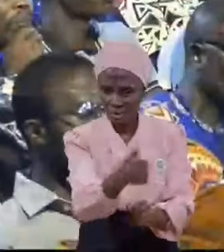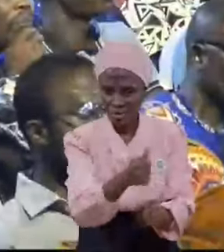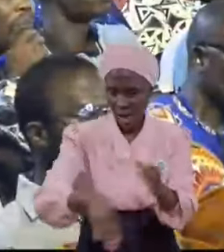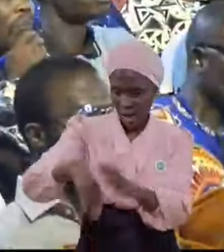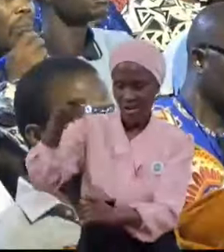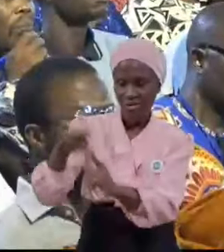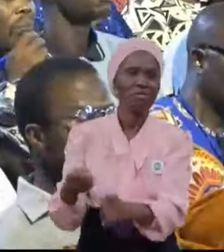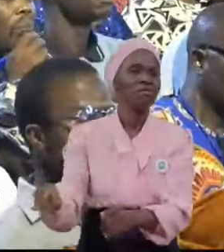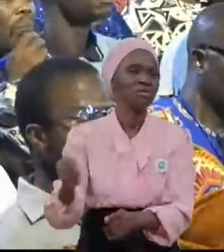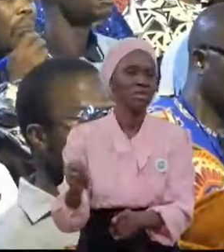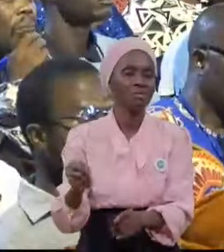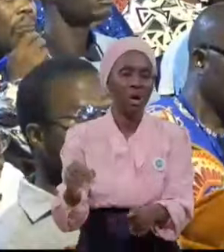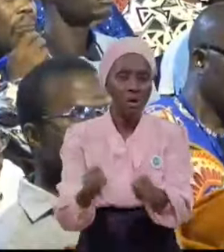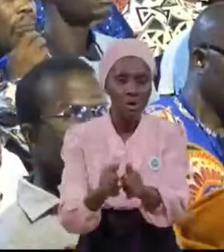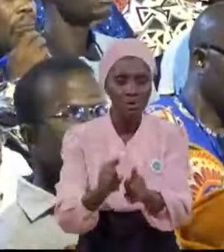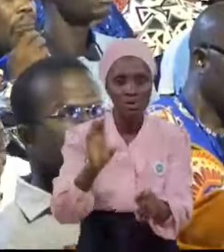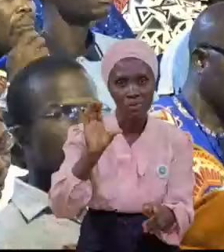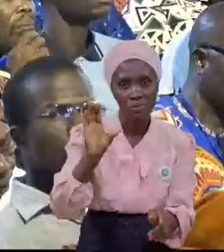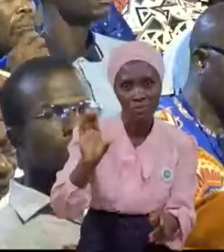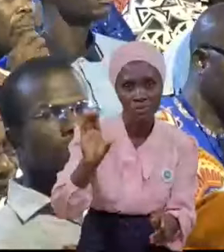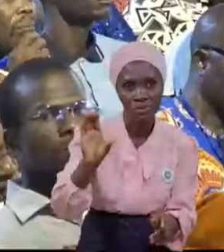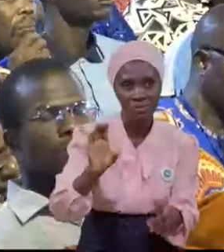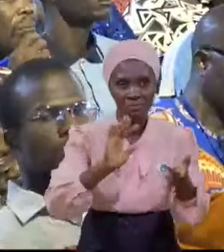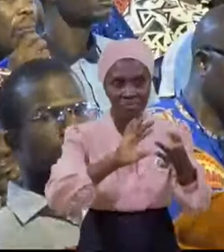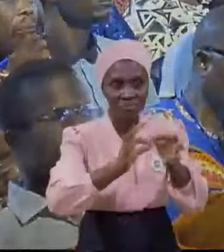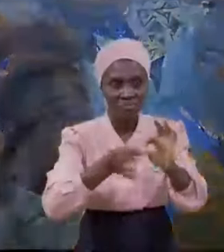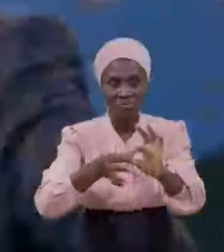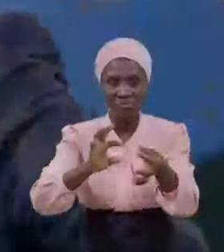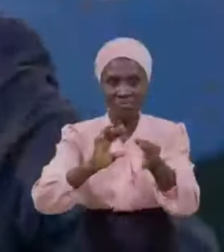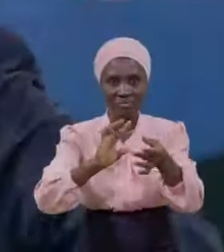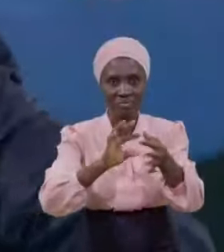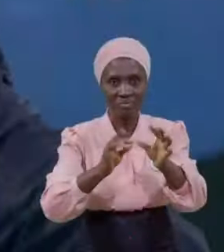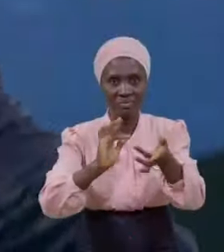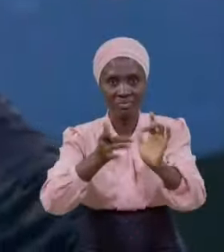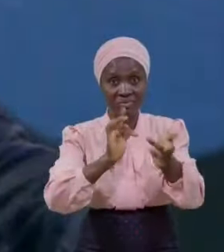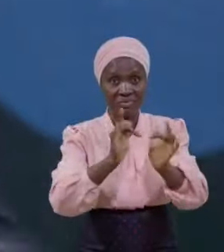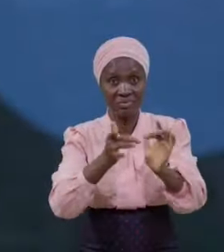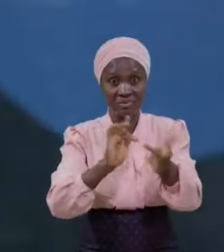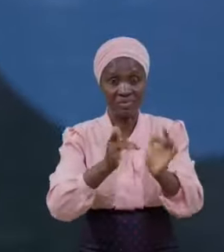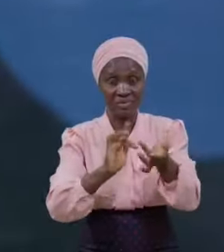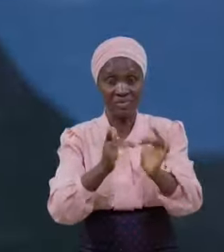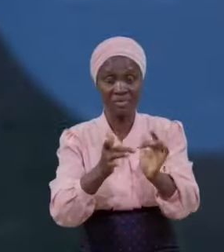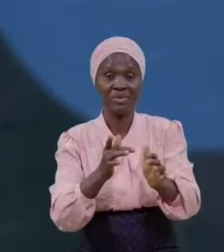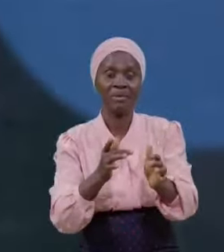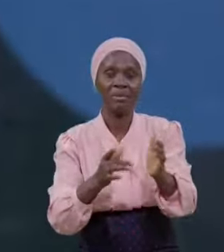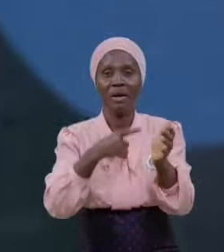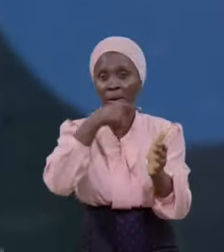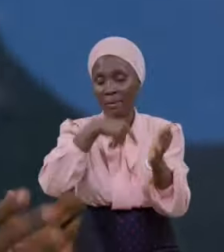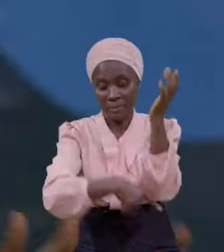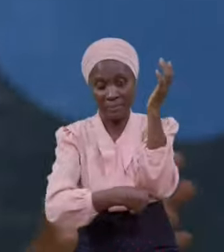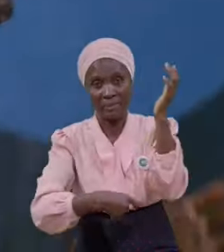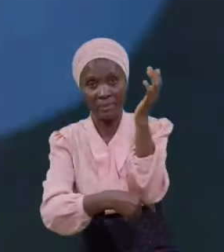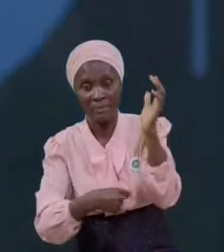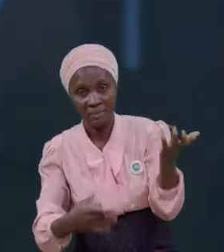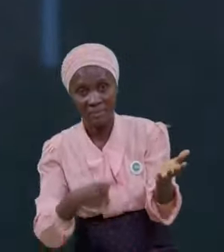are there, you can stay here and, dupe banks and all that. save yourself